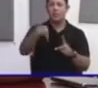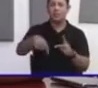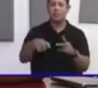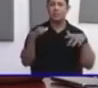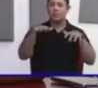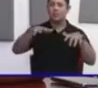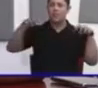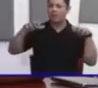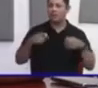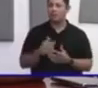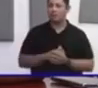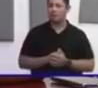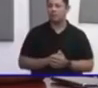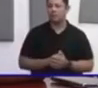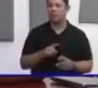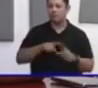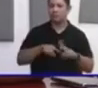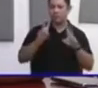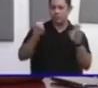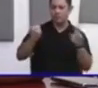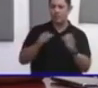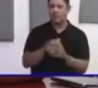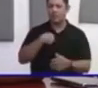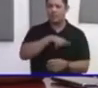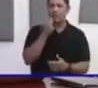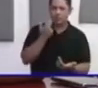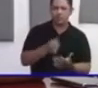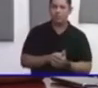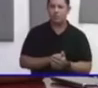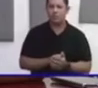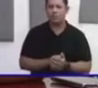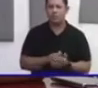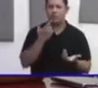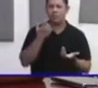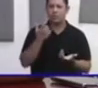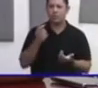Assembly that in first debate, the Commission of